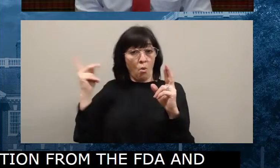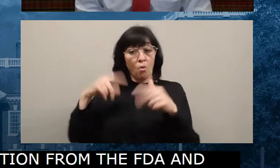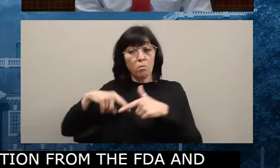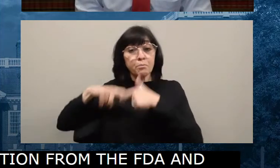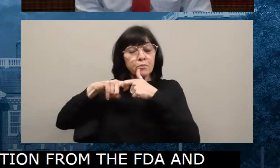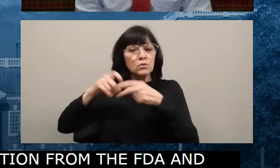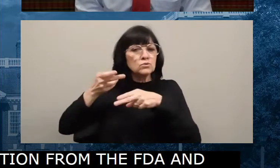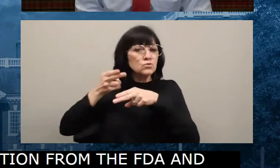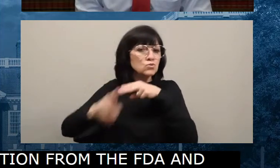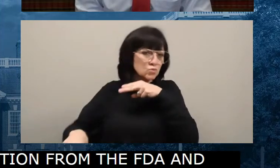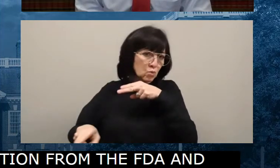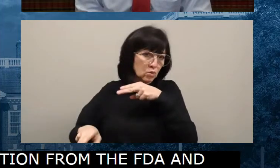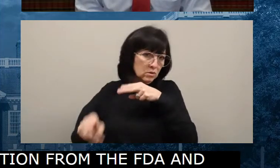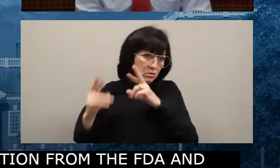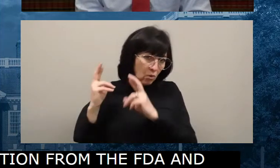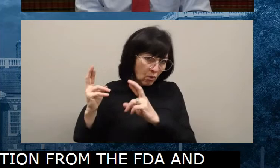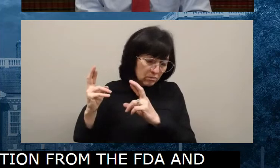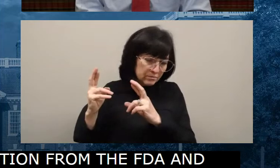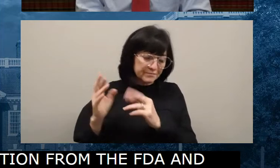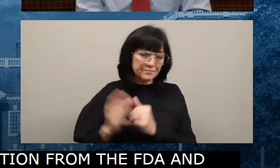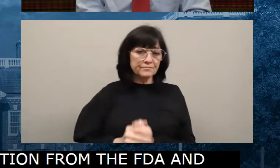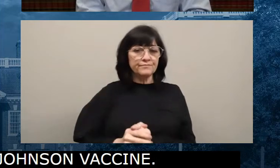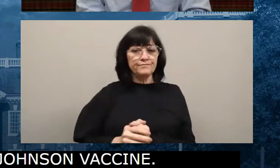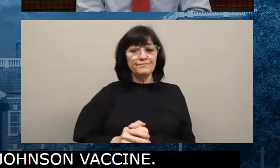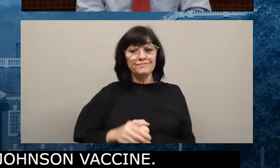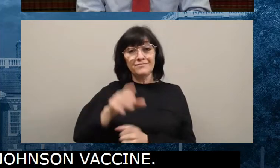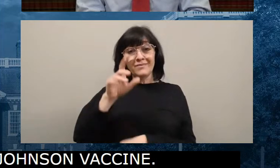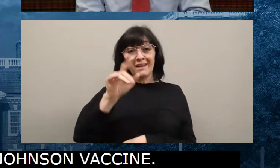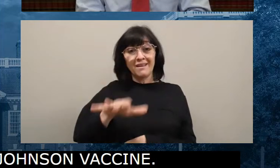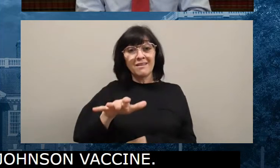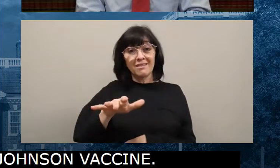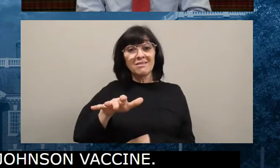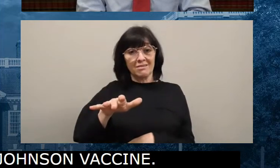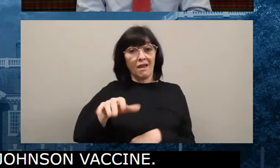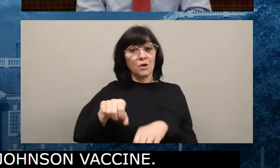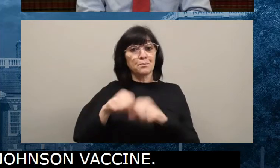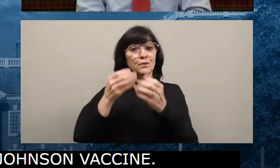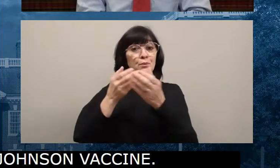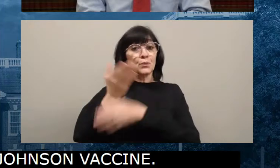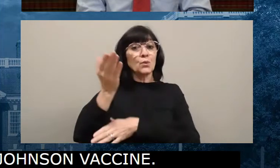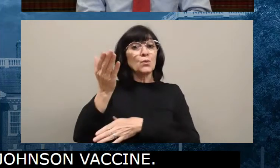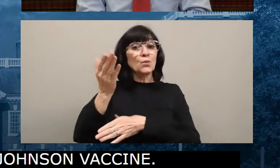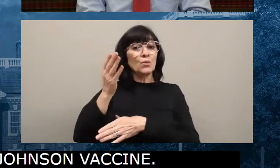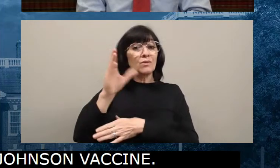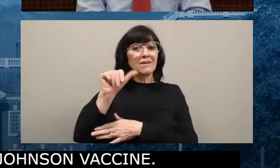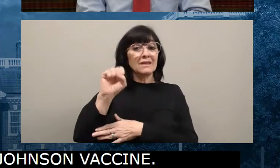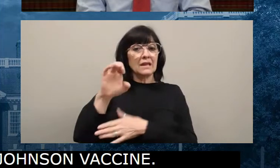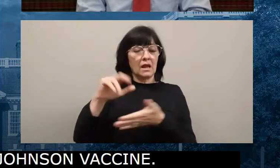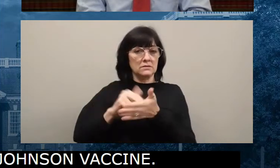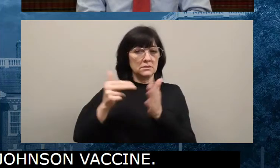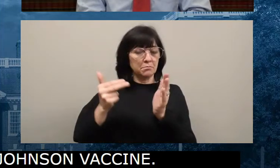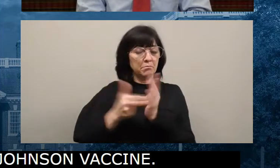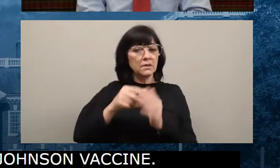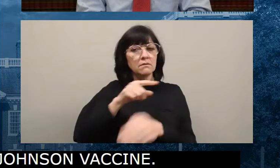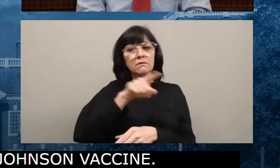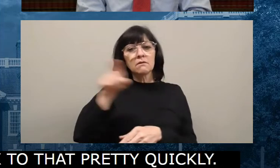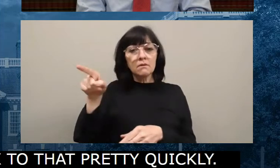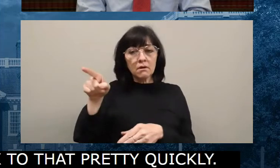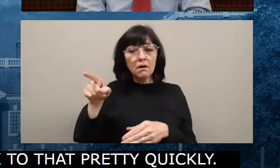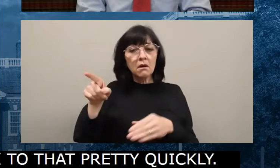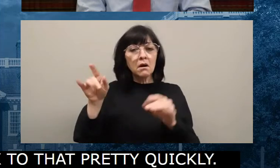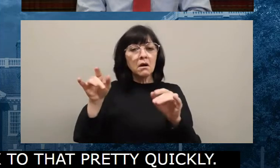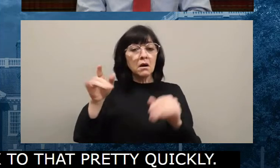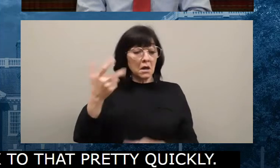breakthrough cases, just because you're vaccinated doesn't mean you're 100% bulletproof, like any other vaccine, like the flu